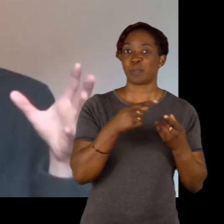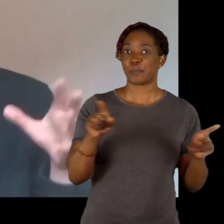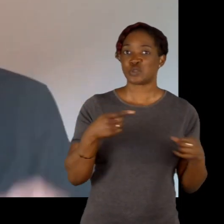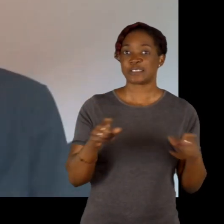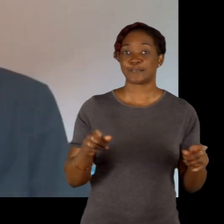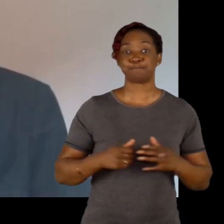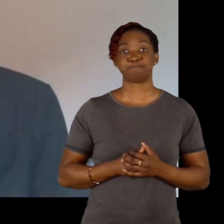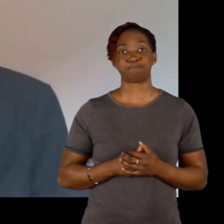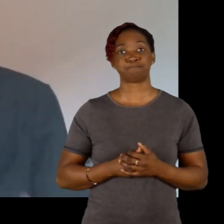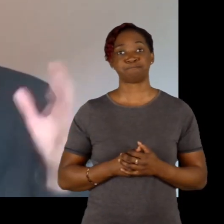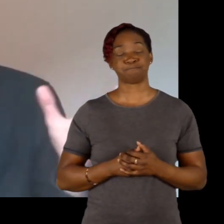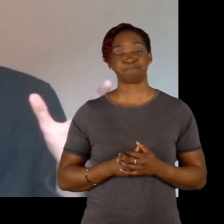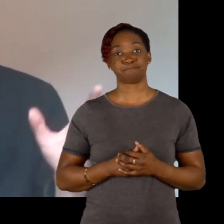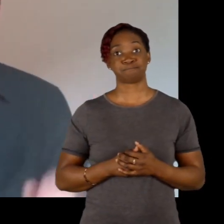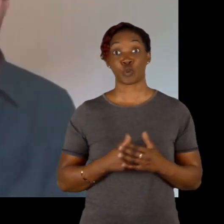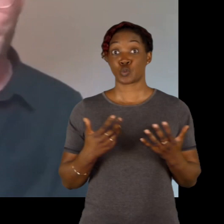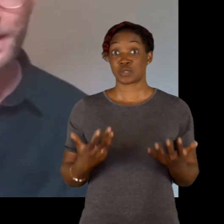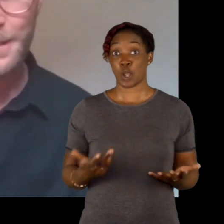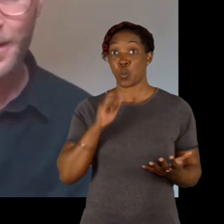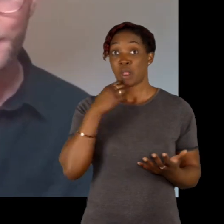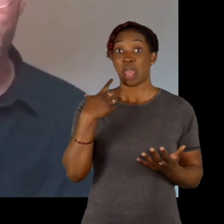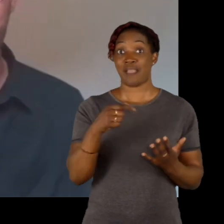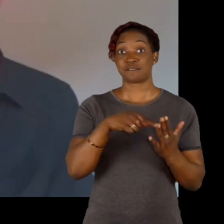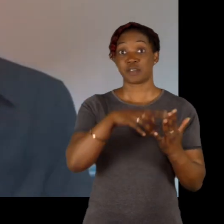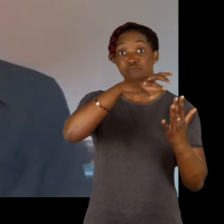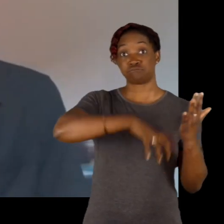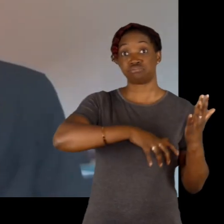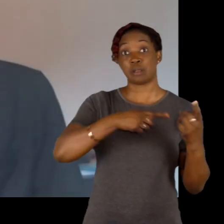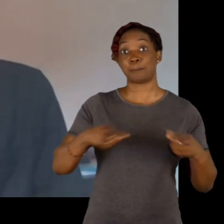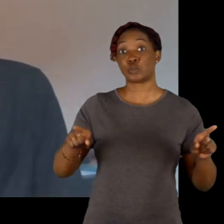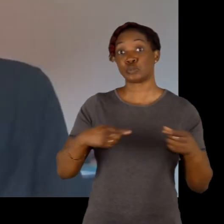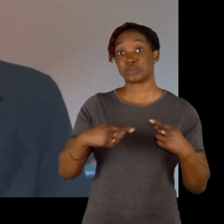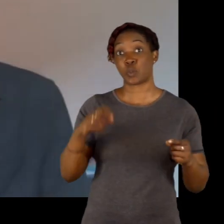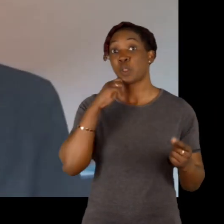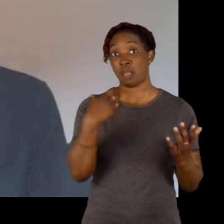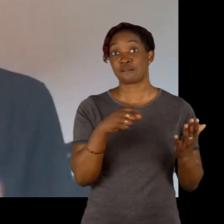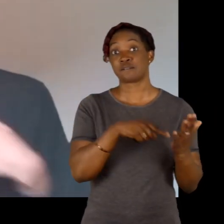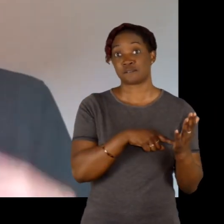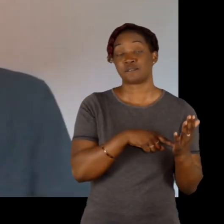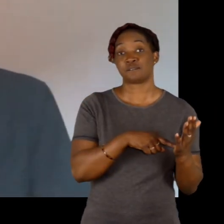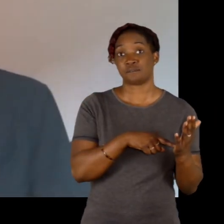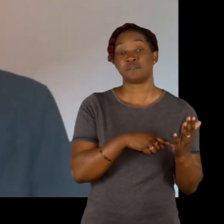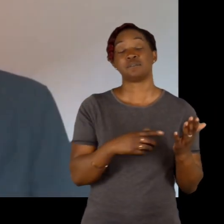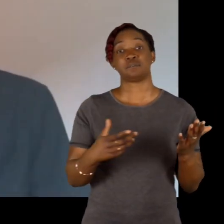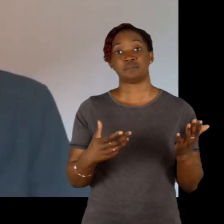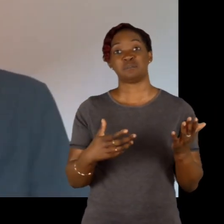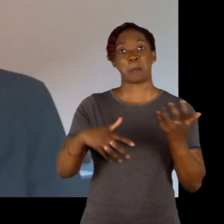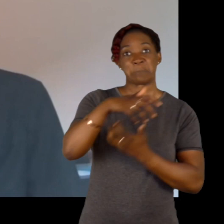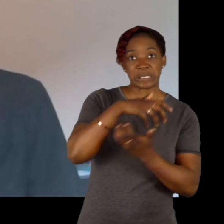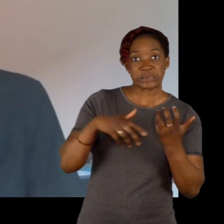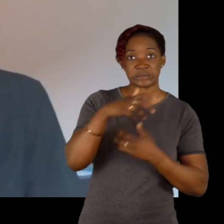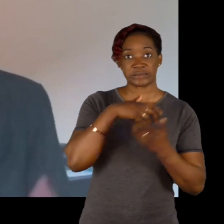the actual music. So, yeah, by this point, we'll have a finished score after some of this drafting that we've been